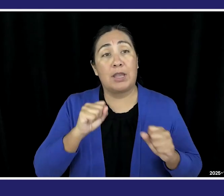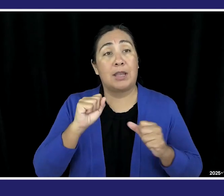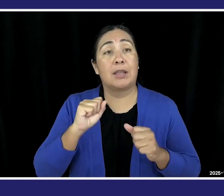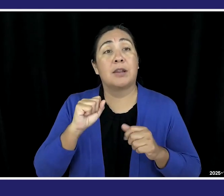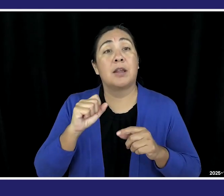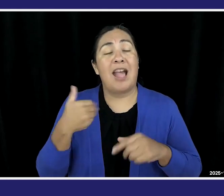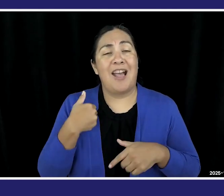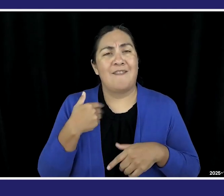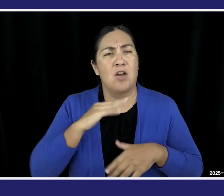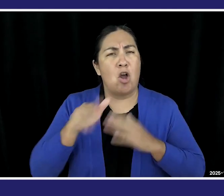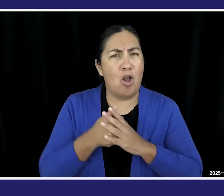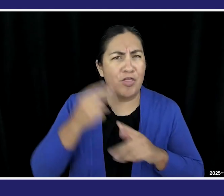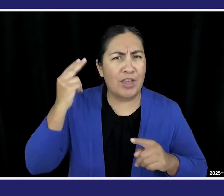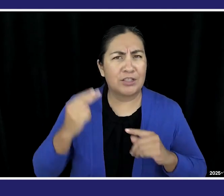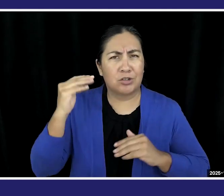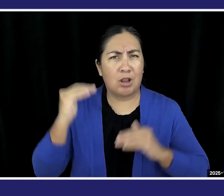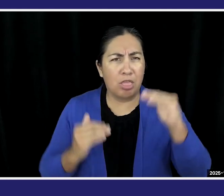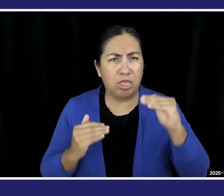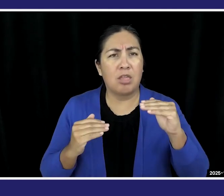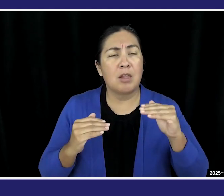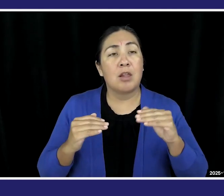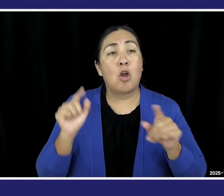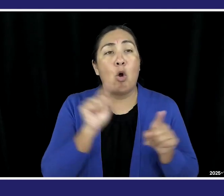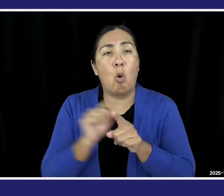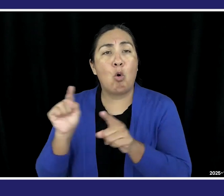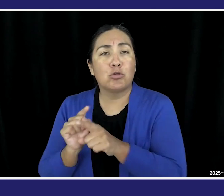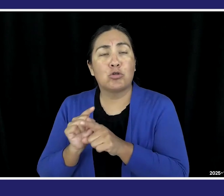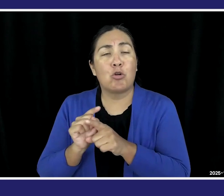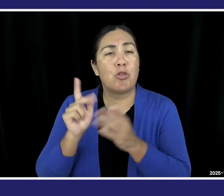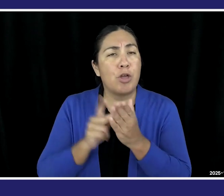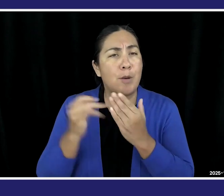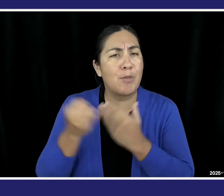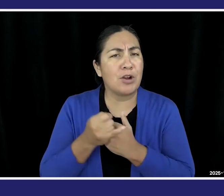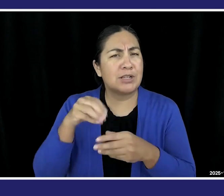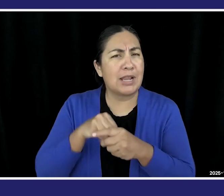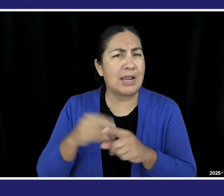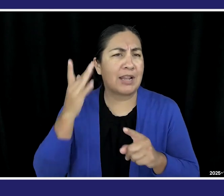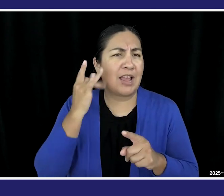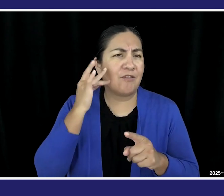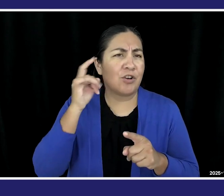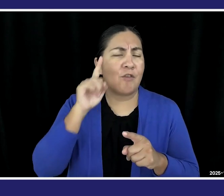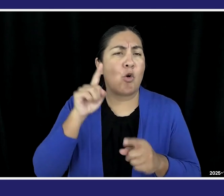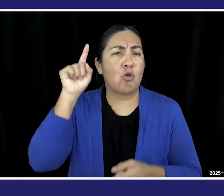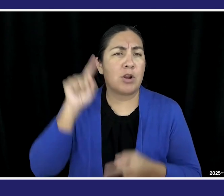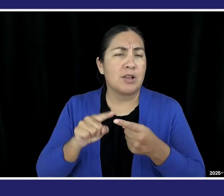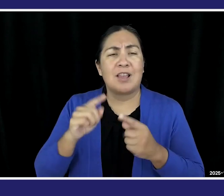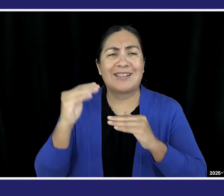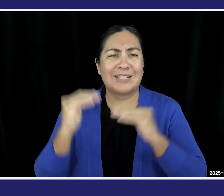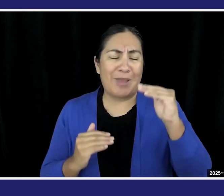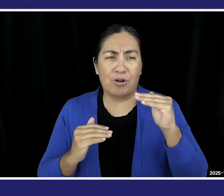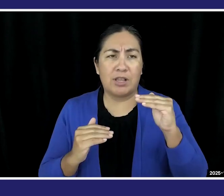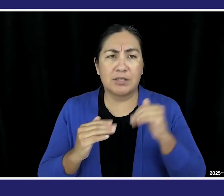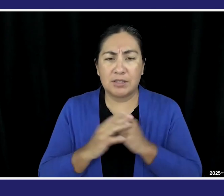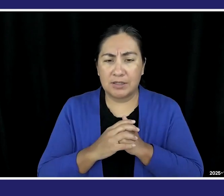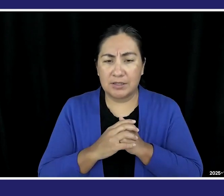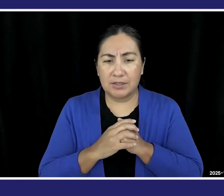a wonderful opportunity. Like, there's been a strategy of prevention to be working together. And here we